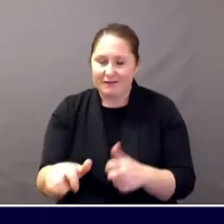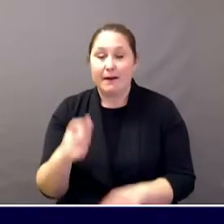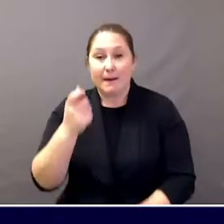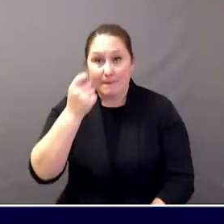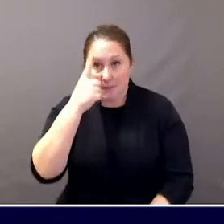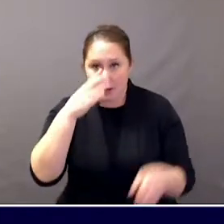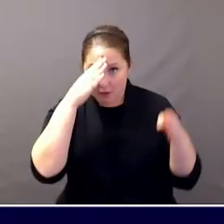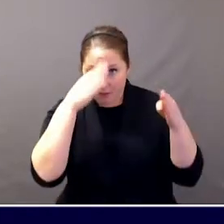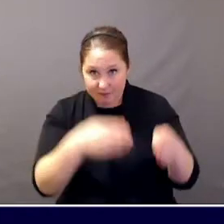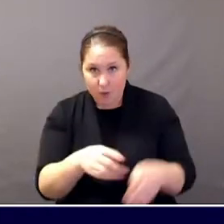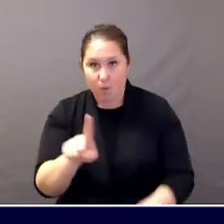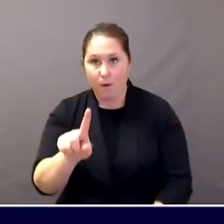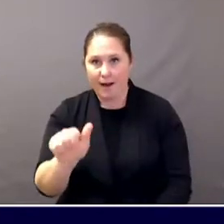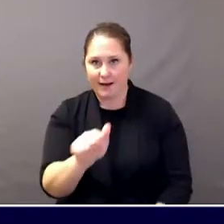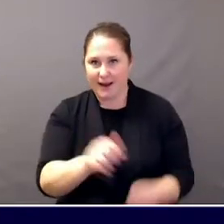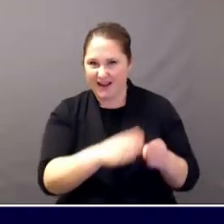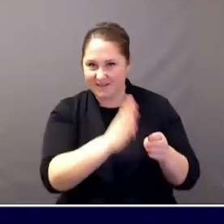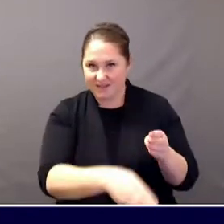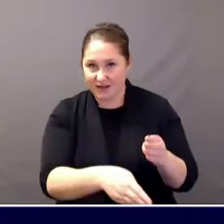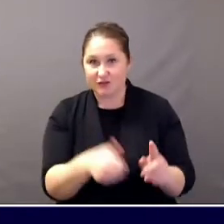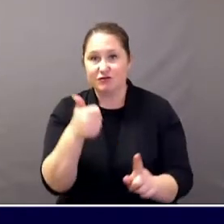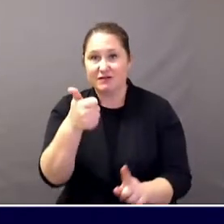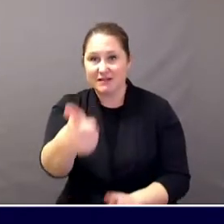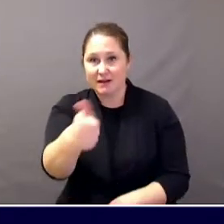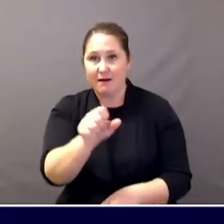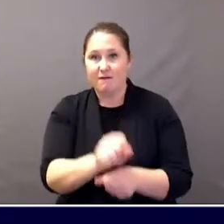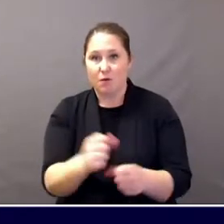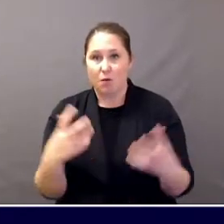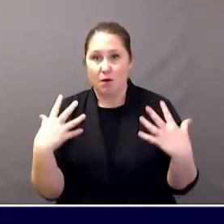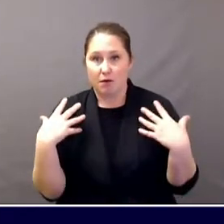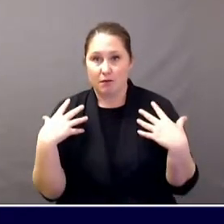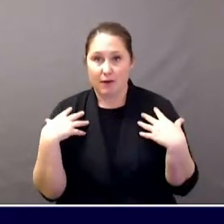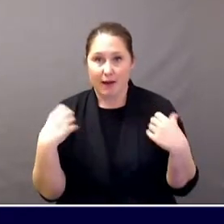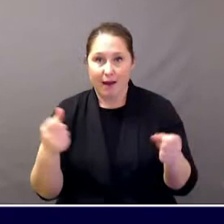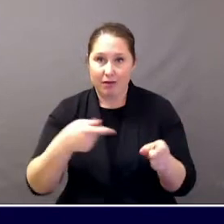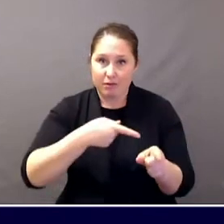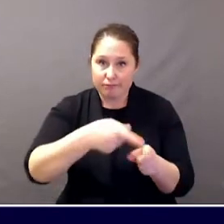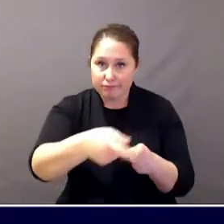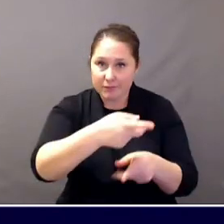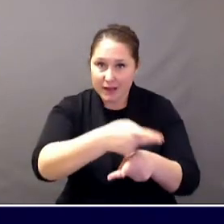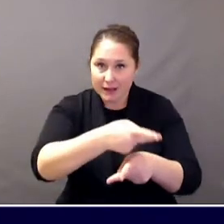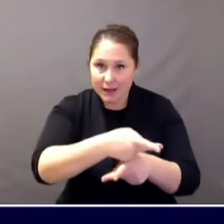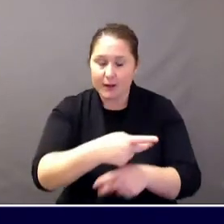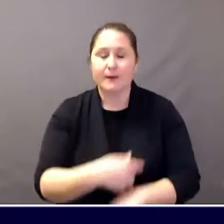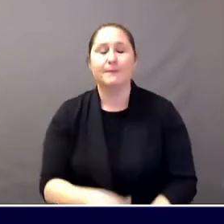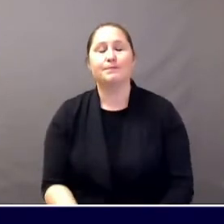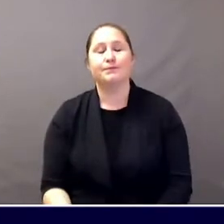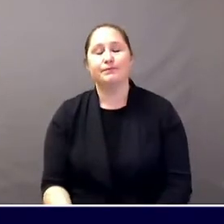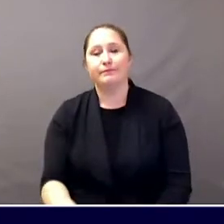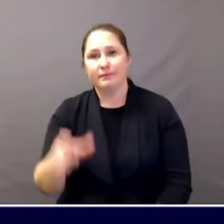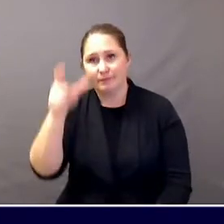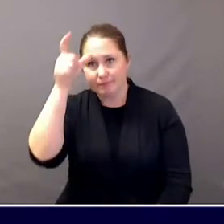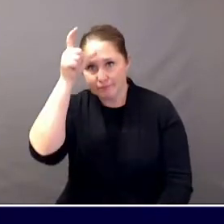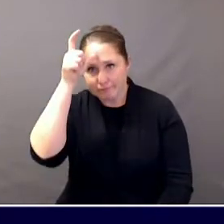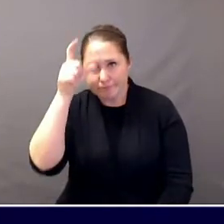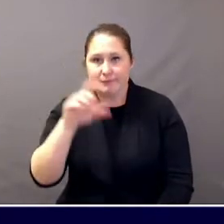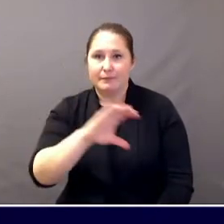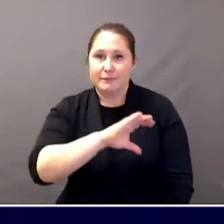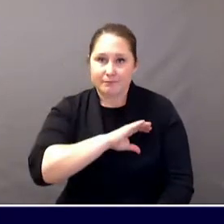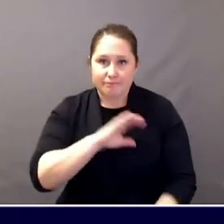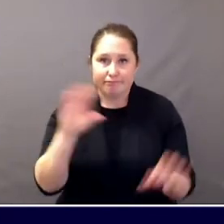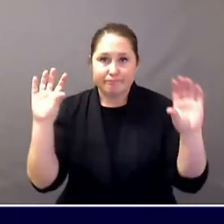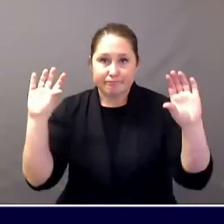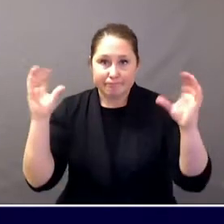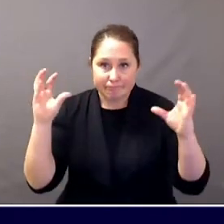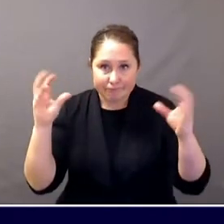category. If you are a healthcare provider, if you are an emergency response person, if you are a person age 70 and older,